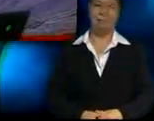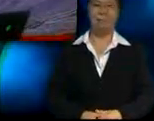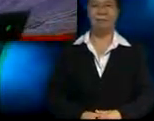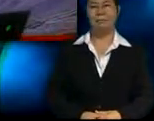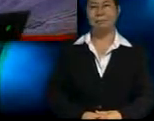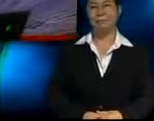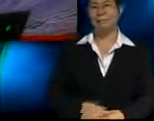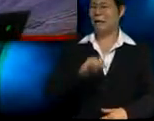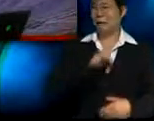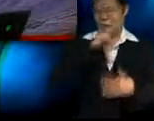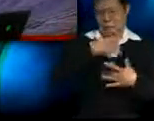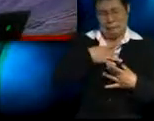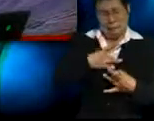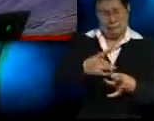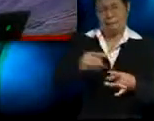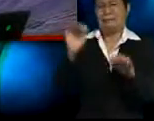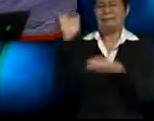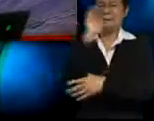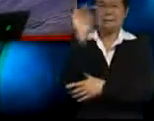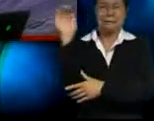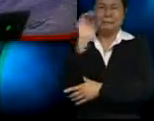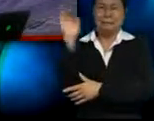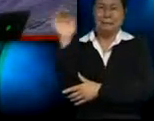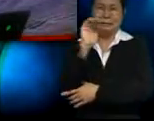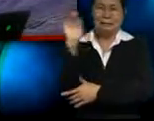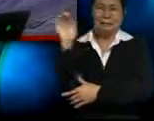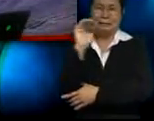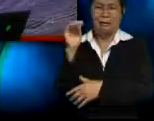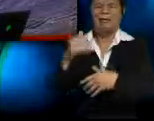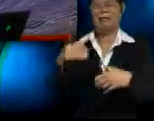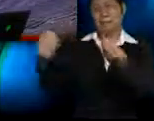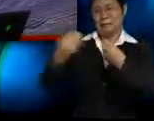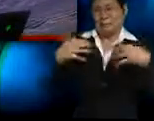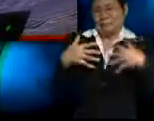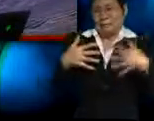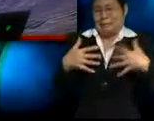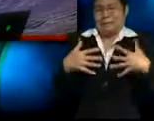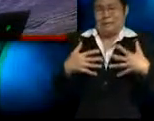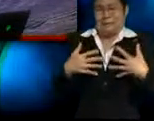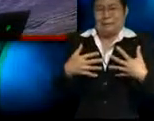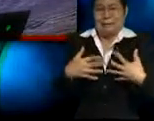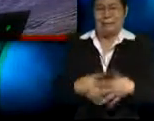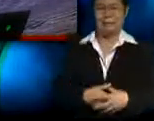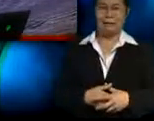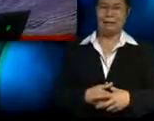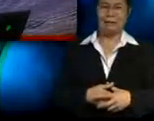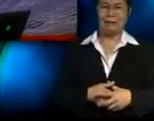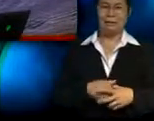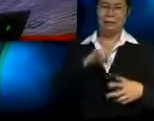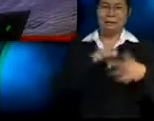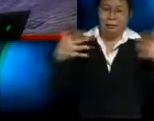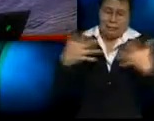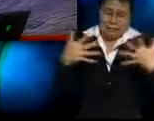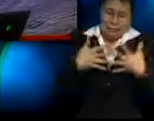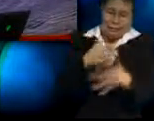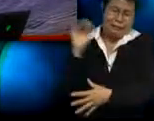Oh, I don't like snakes. They give me the shivers. Oh, and those fangs? I'm